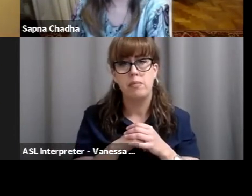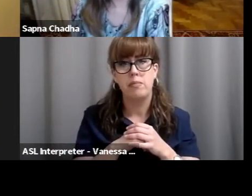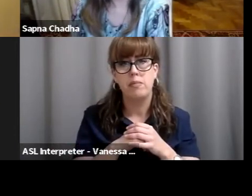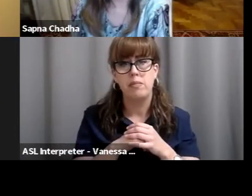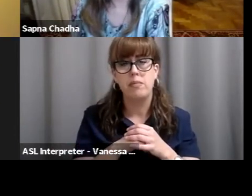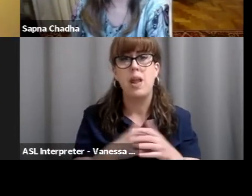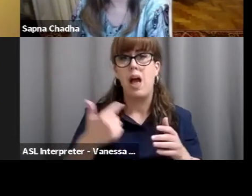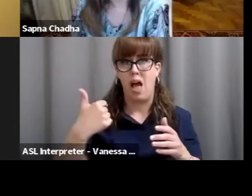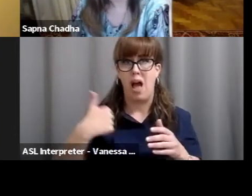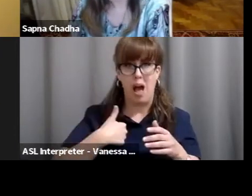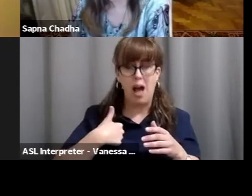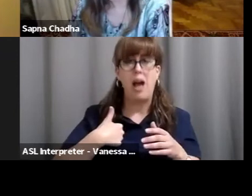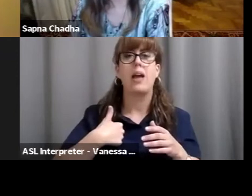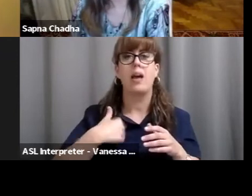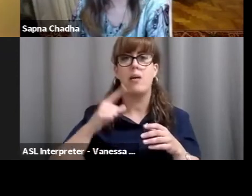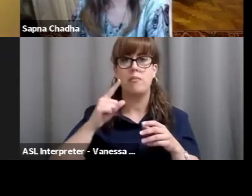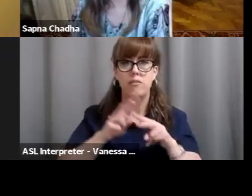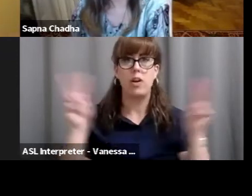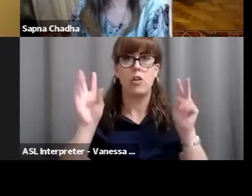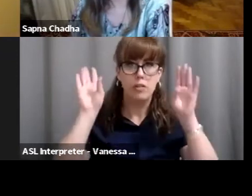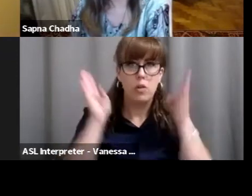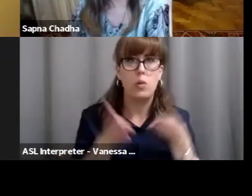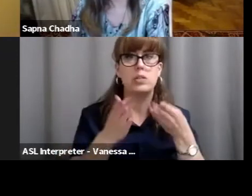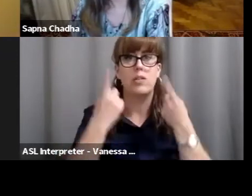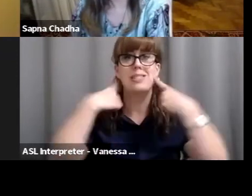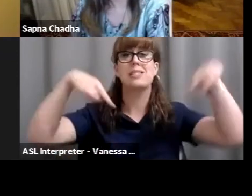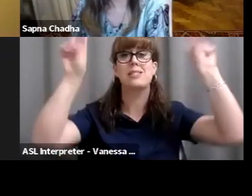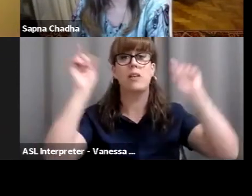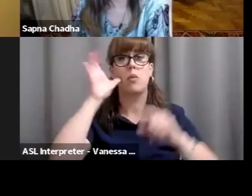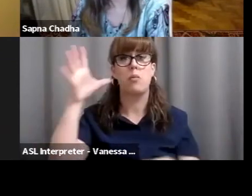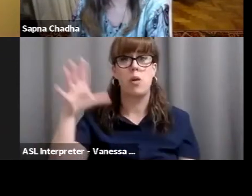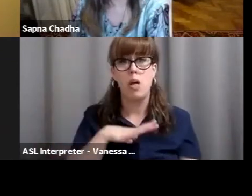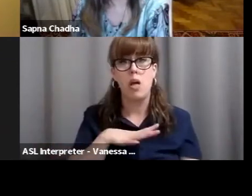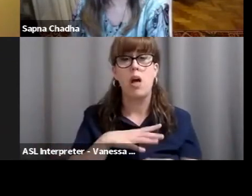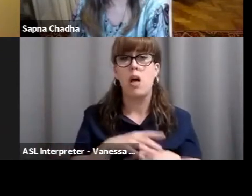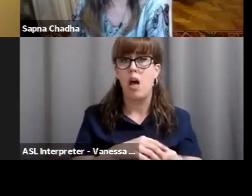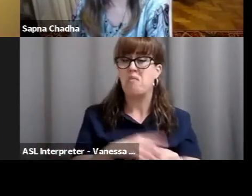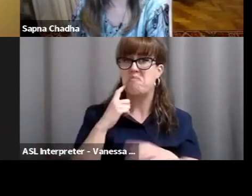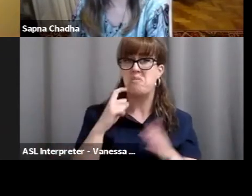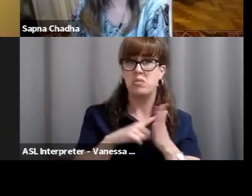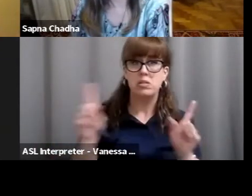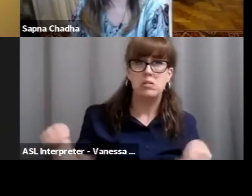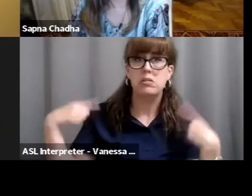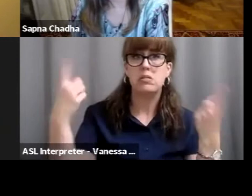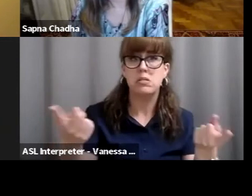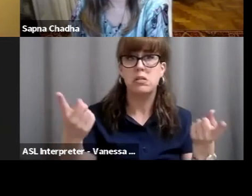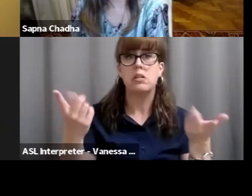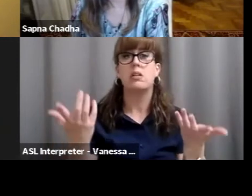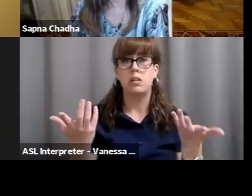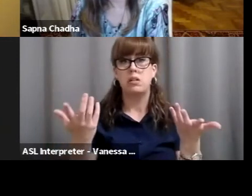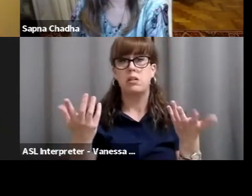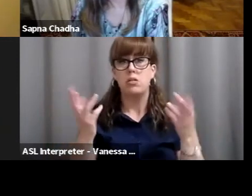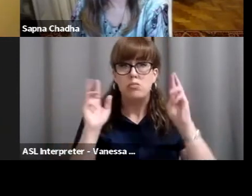I am. I have lived with respecting women. And if I